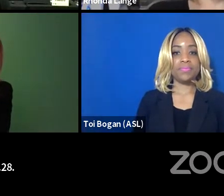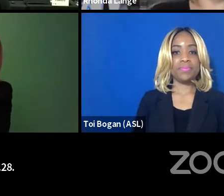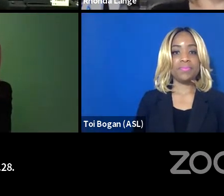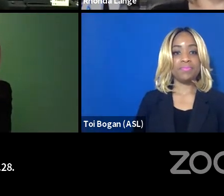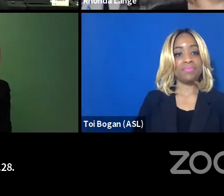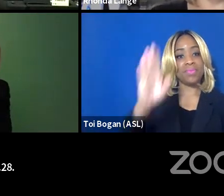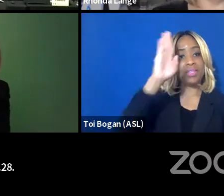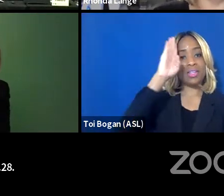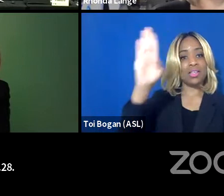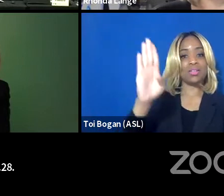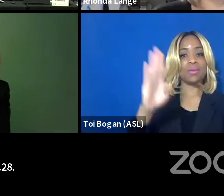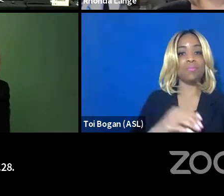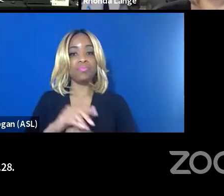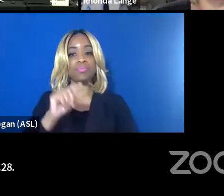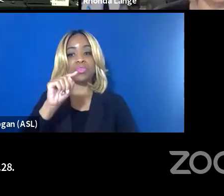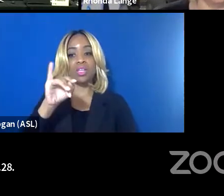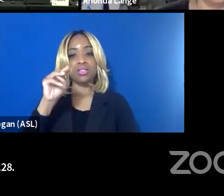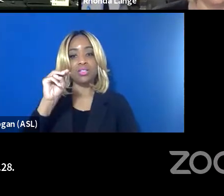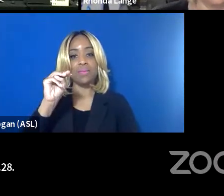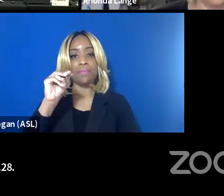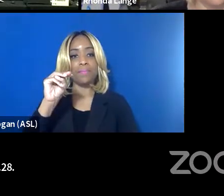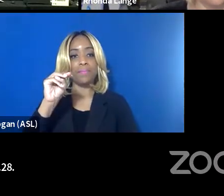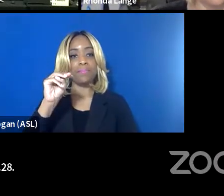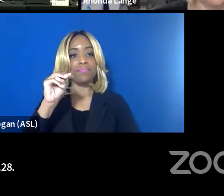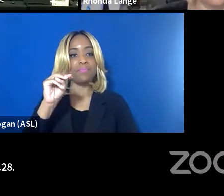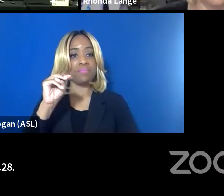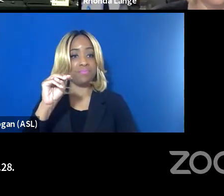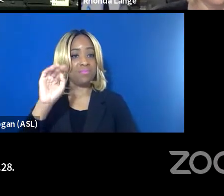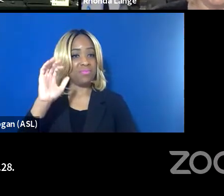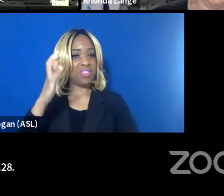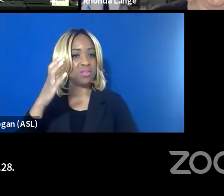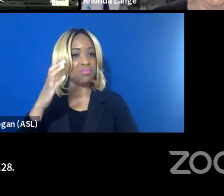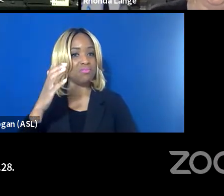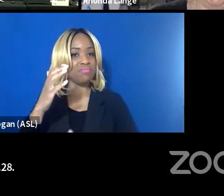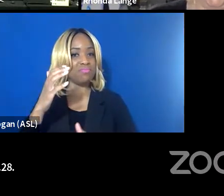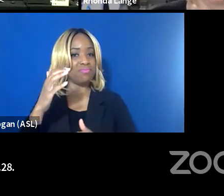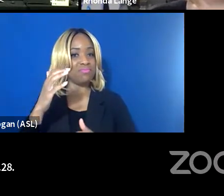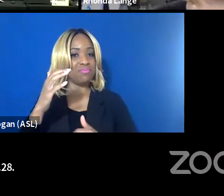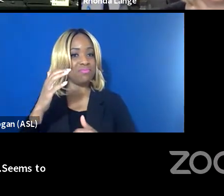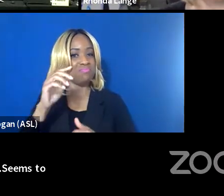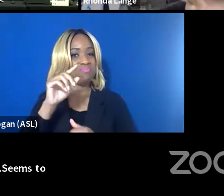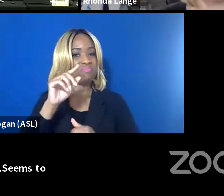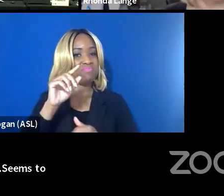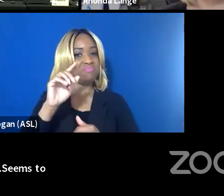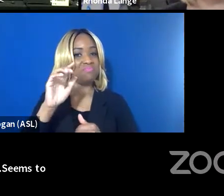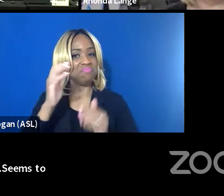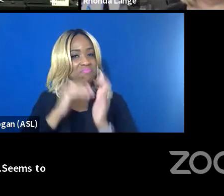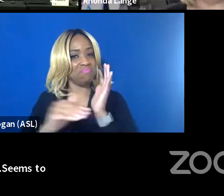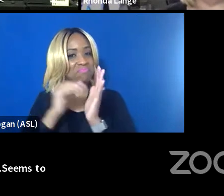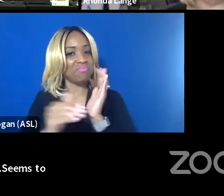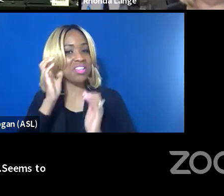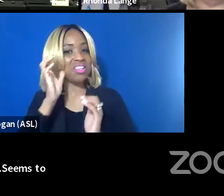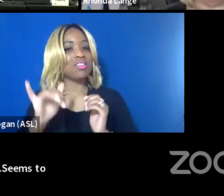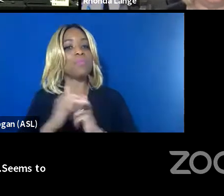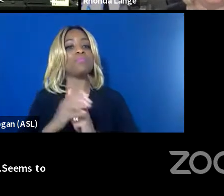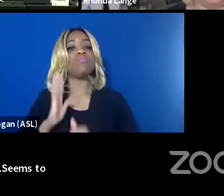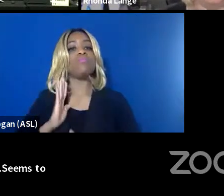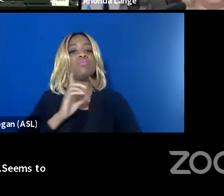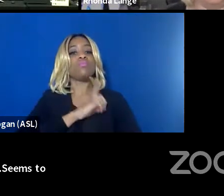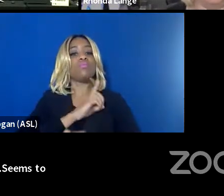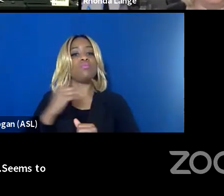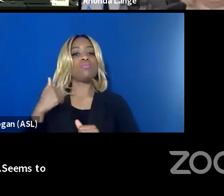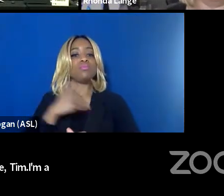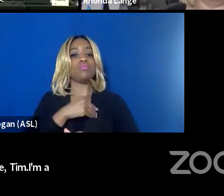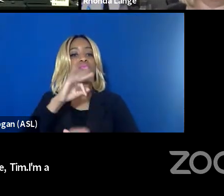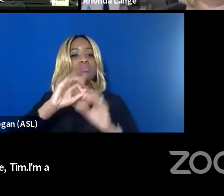Hi, my name is Tim Prosh. It seems to be a trend around here, Tim. I'm a board member of an